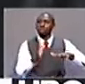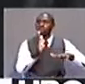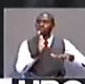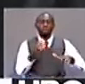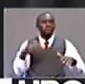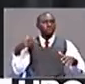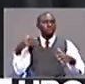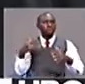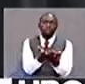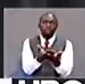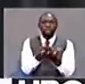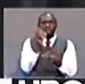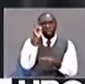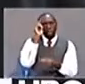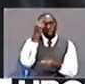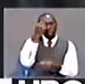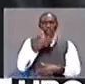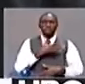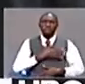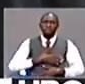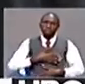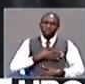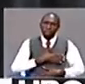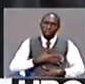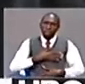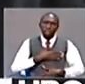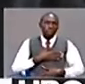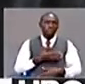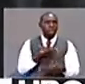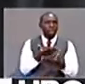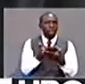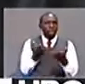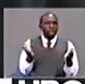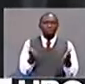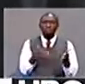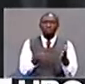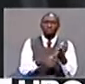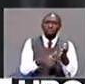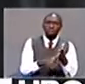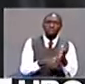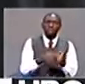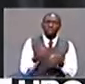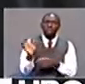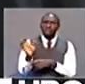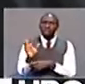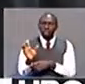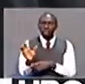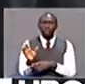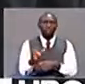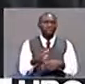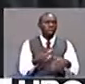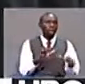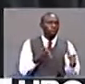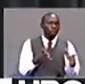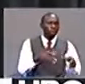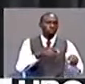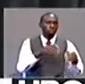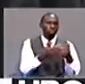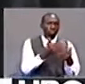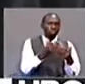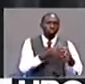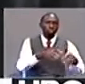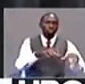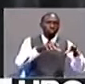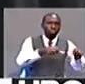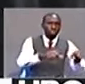that please, says, by the suit operatives, in as far as handling Ugandans is concerned, or arresting